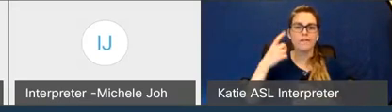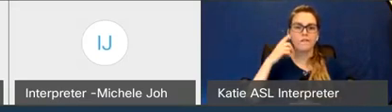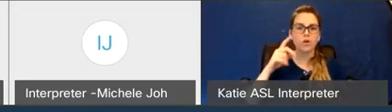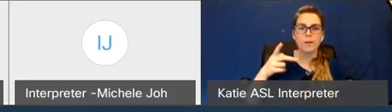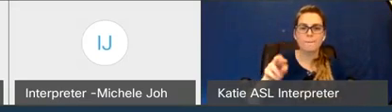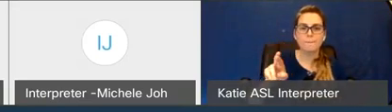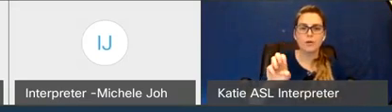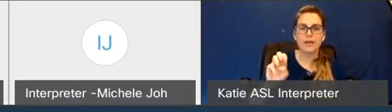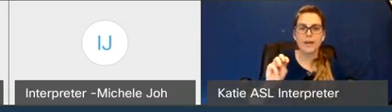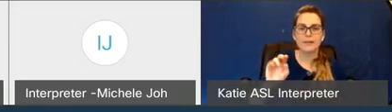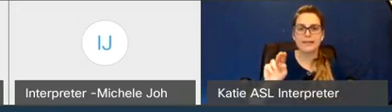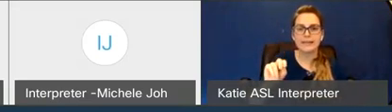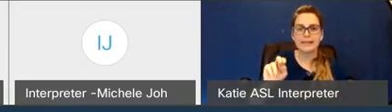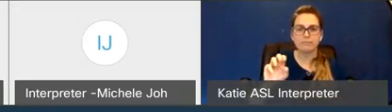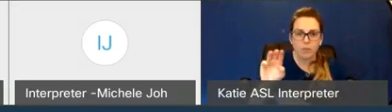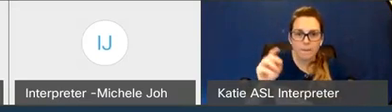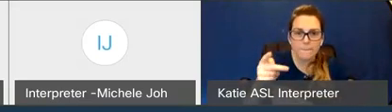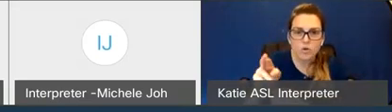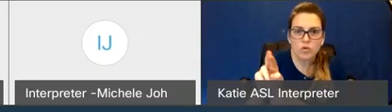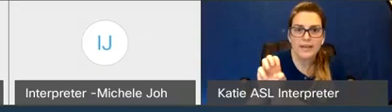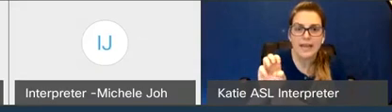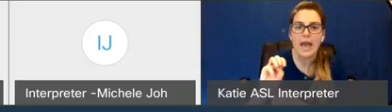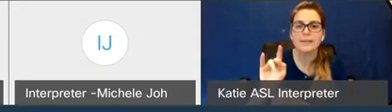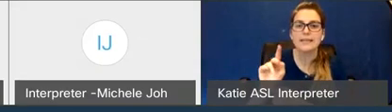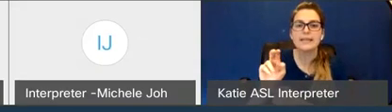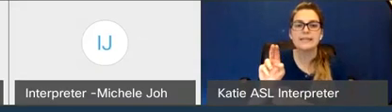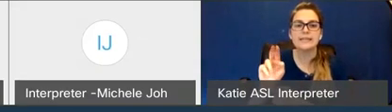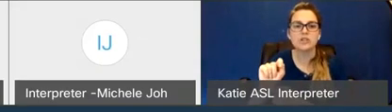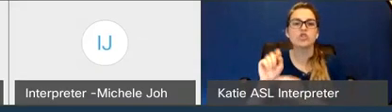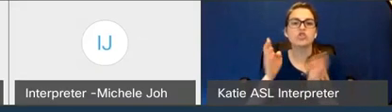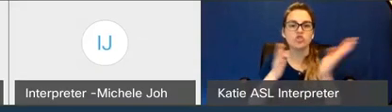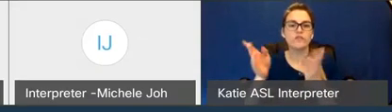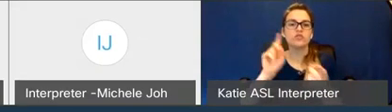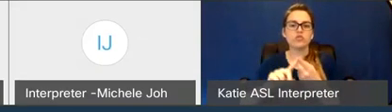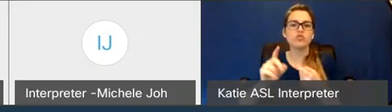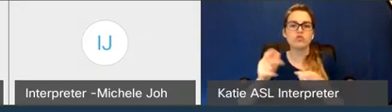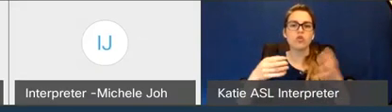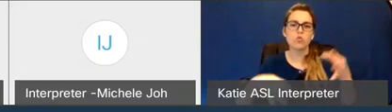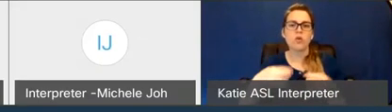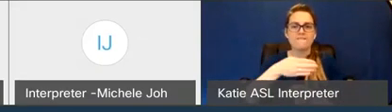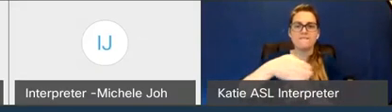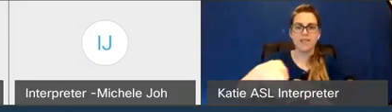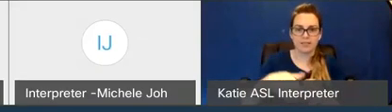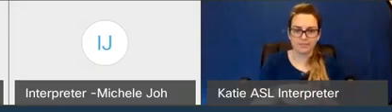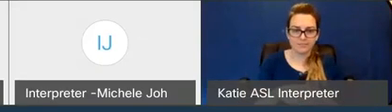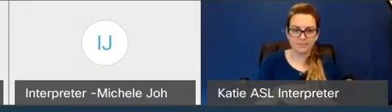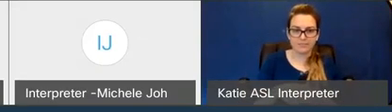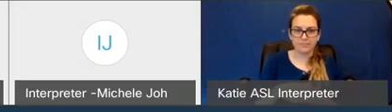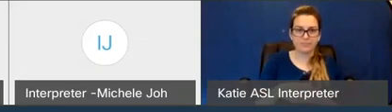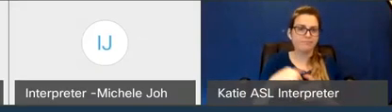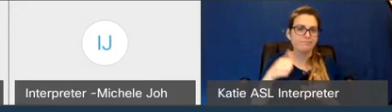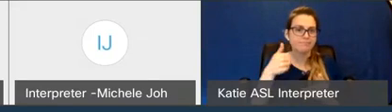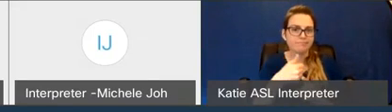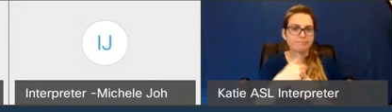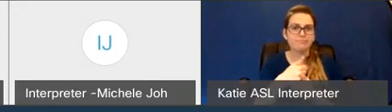the drug court field. Judge Meyer is the author of Federal Sentencing Reporter's Drug Courts Work,